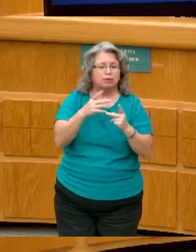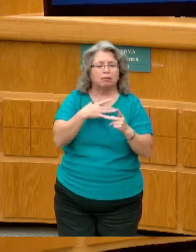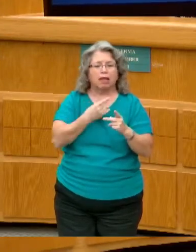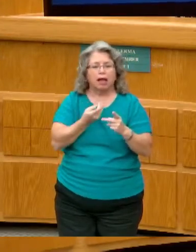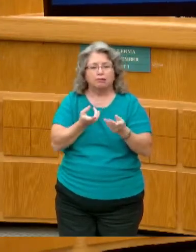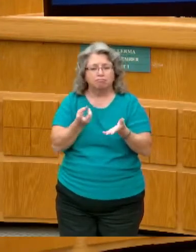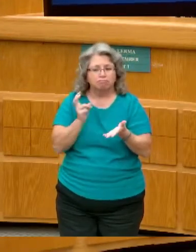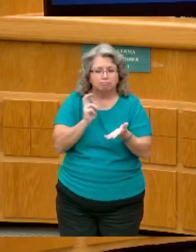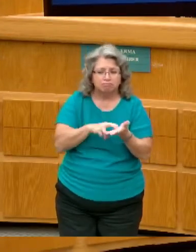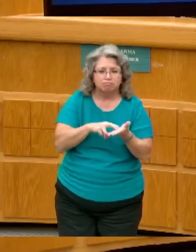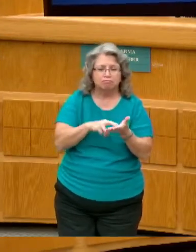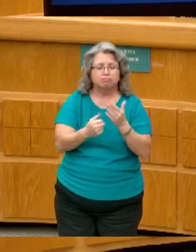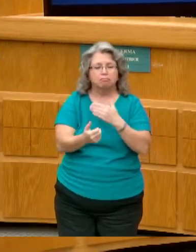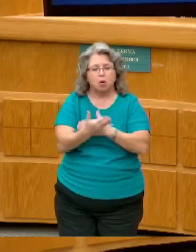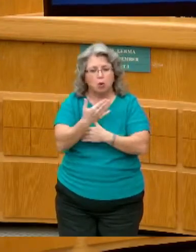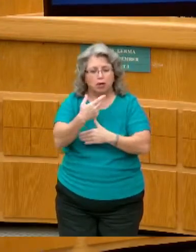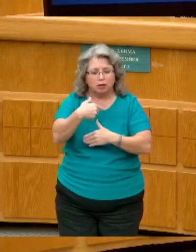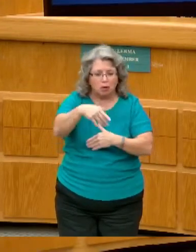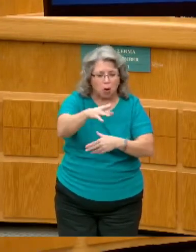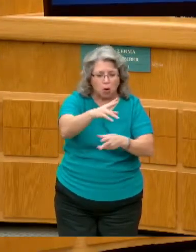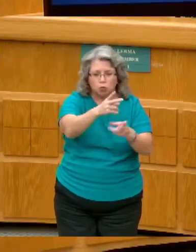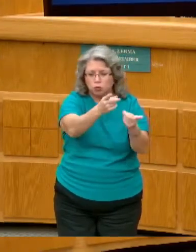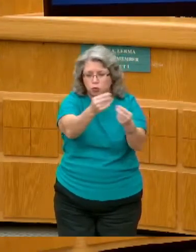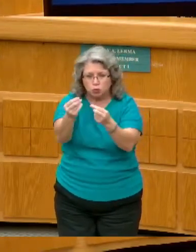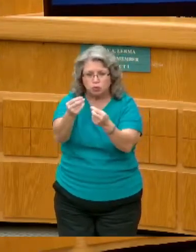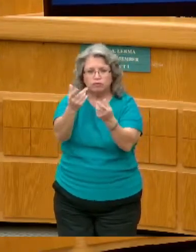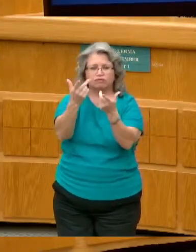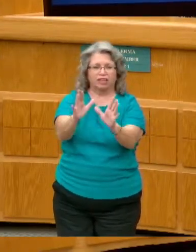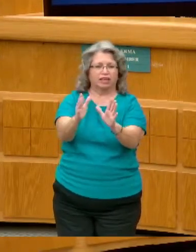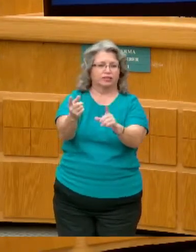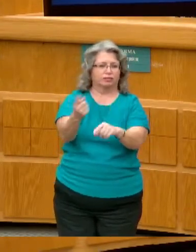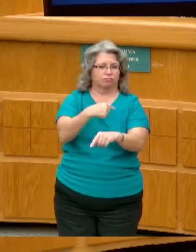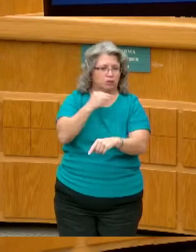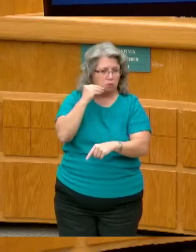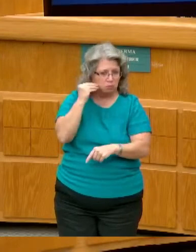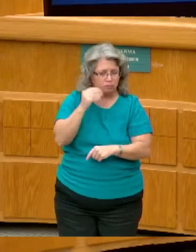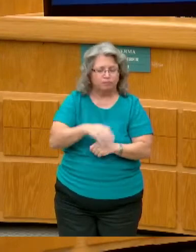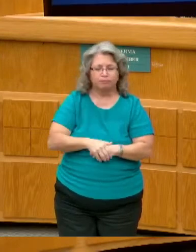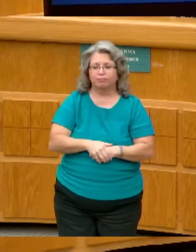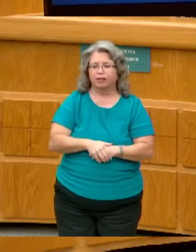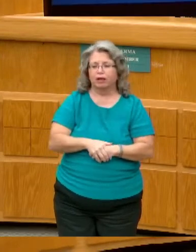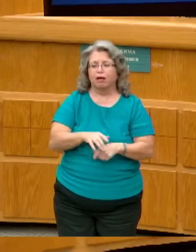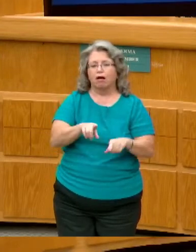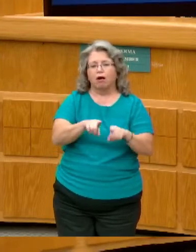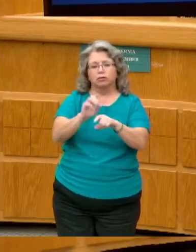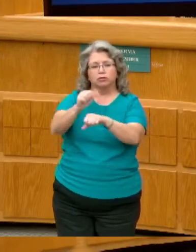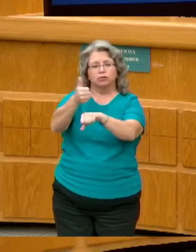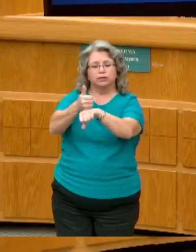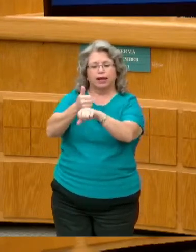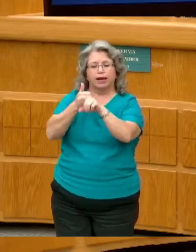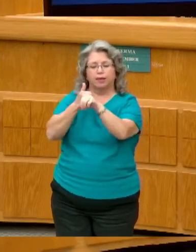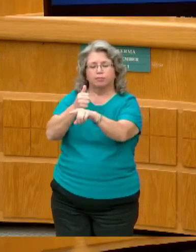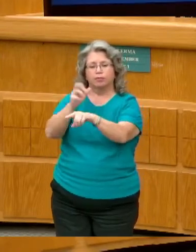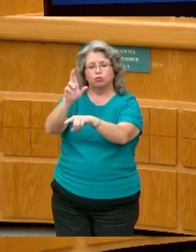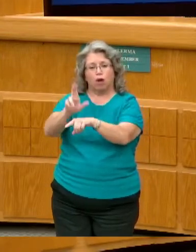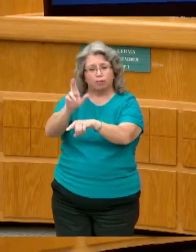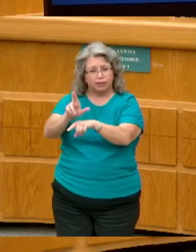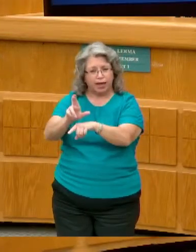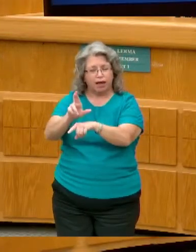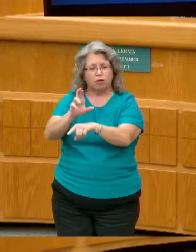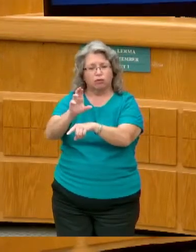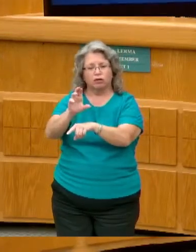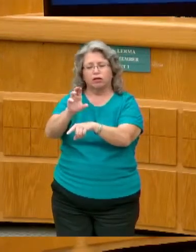morning and get their vaccine and get done with that. We're also out in Robstown at the outlet malls, at the old Nike store. We're